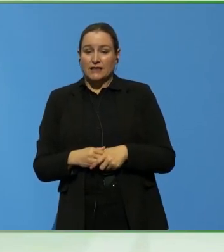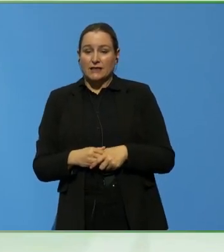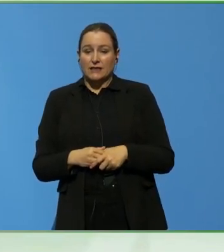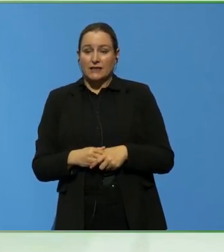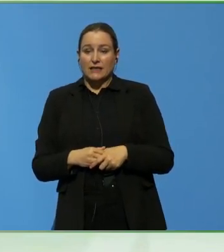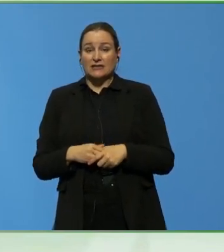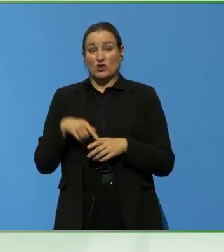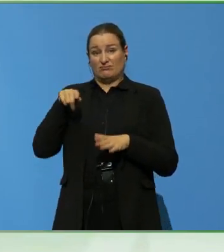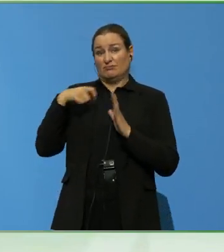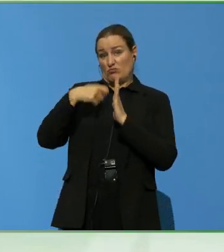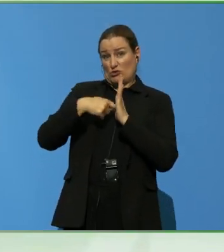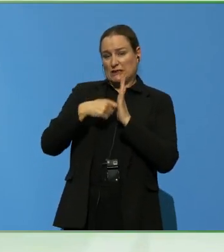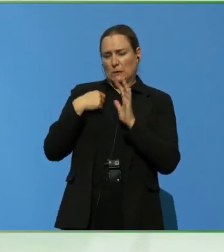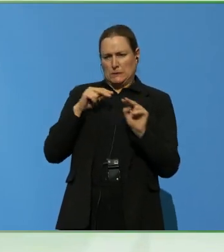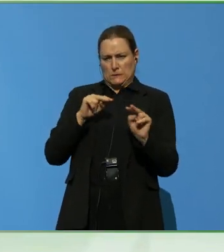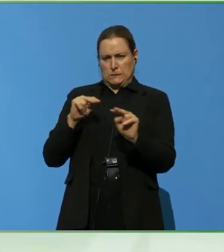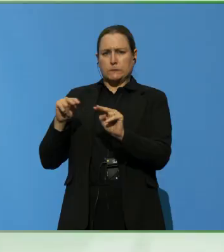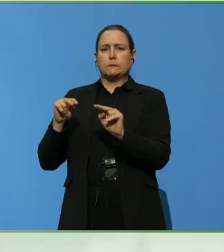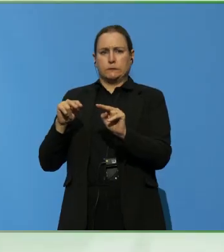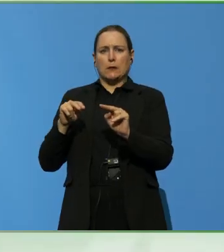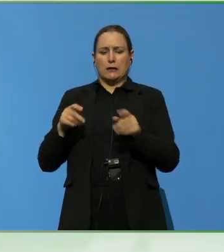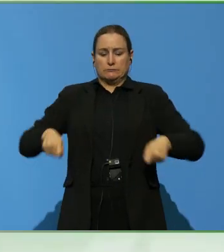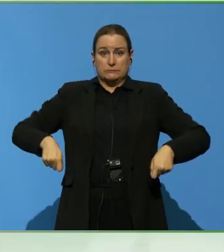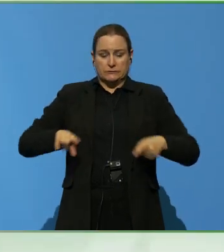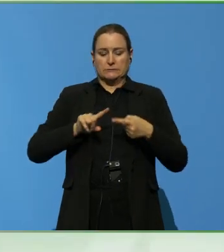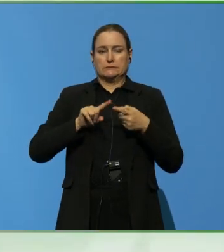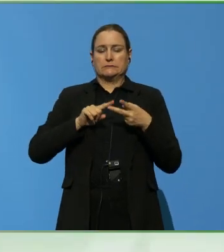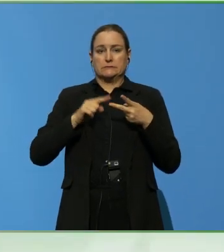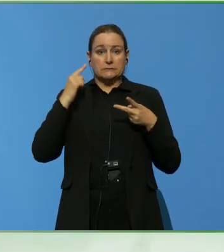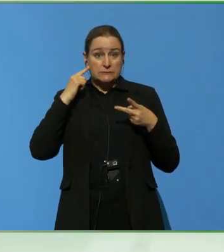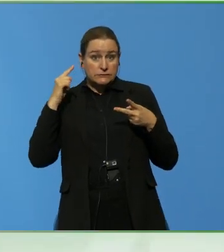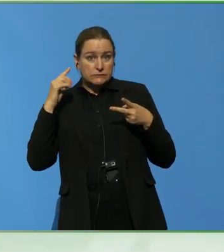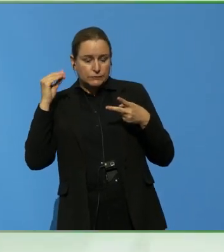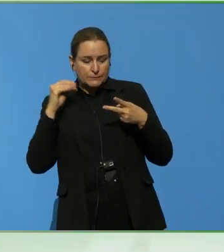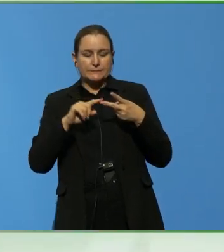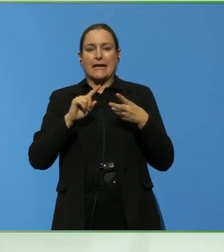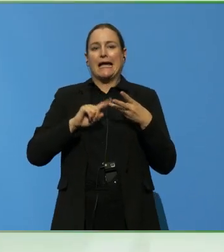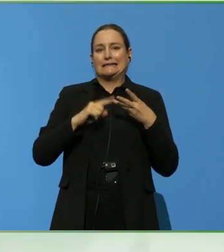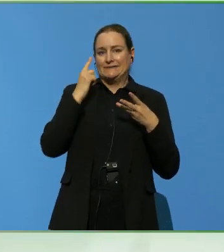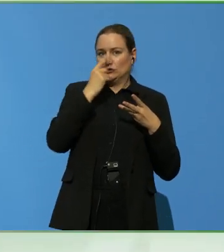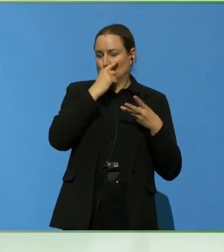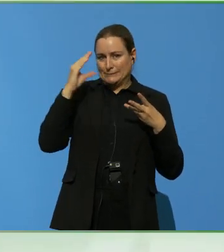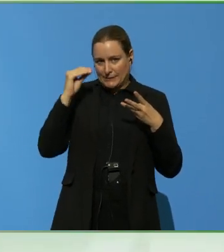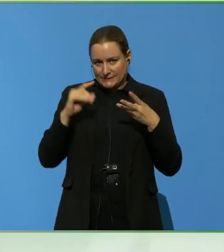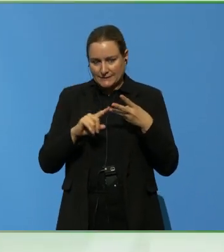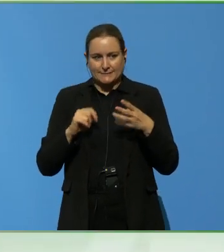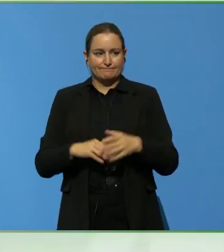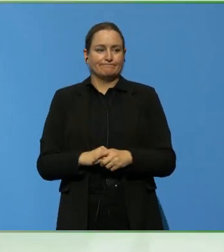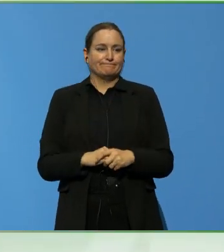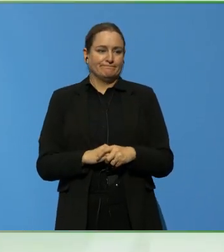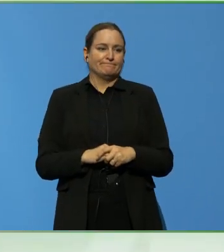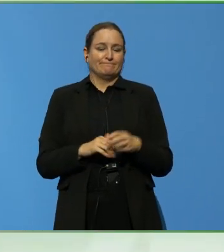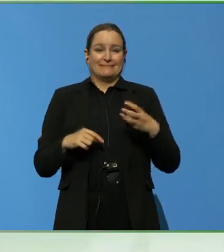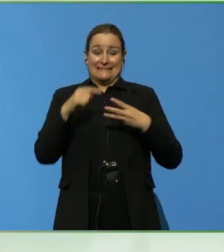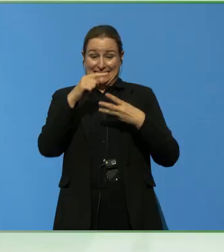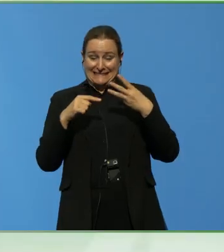includes mobility, hearing, and vision impairments. So I wanted to ask, because in our research, we used